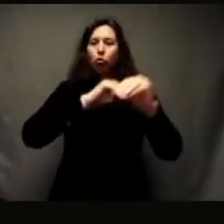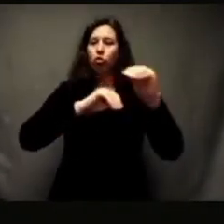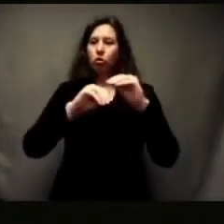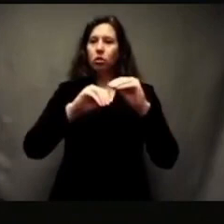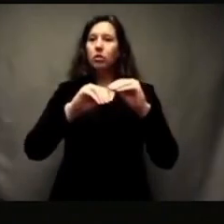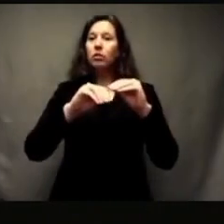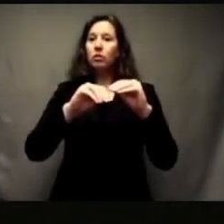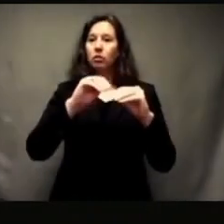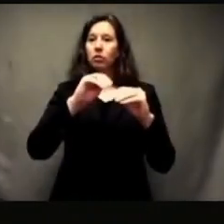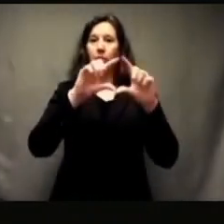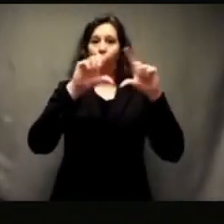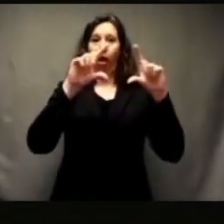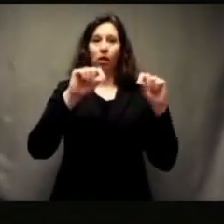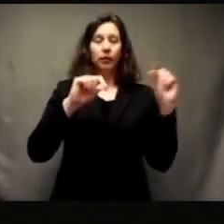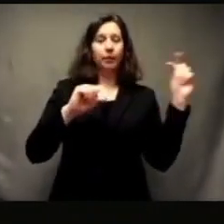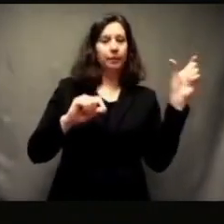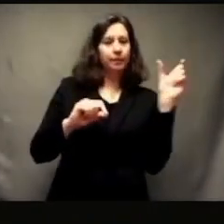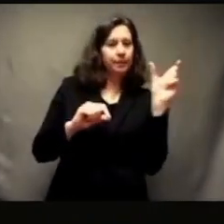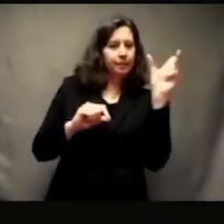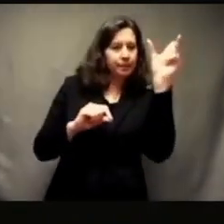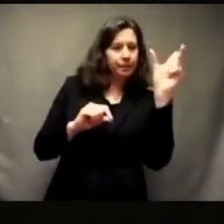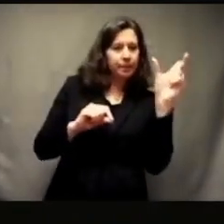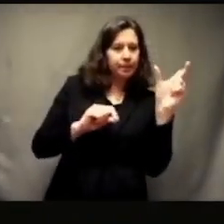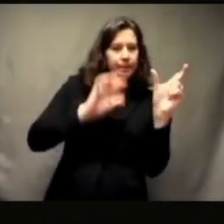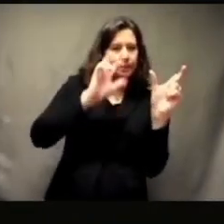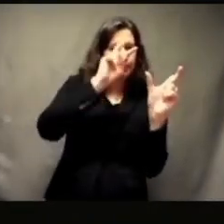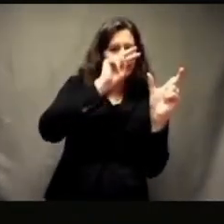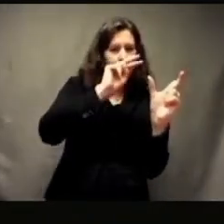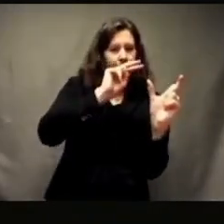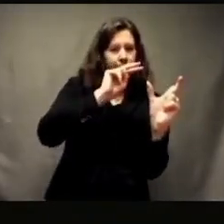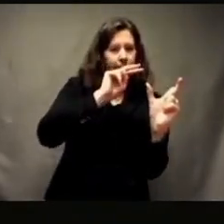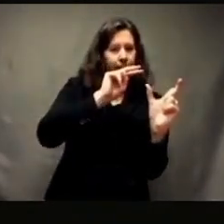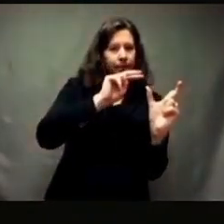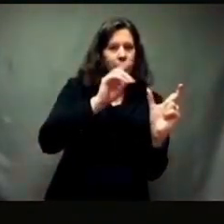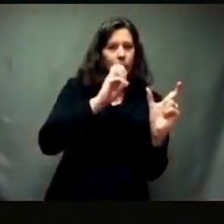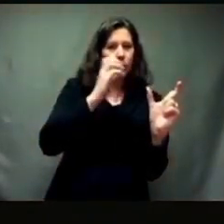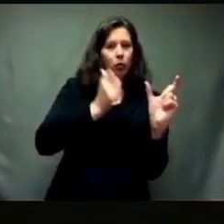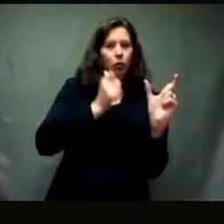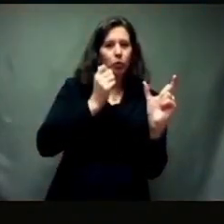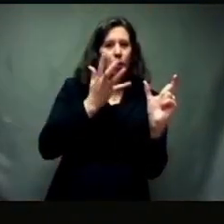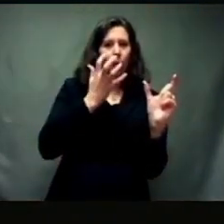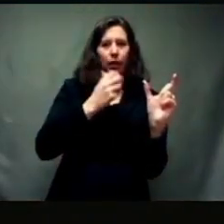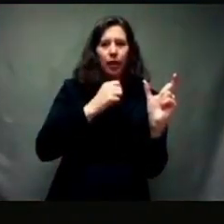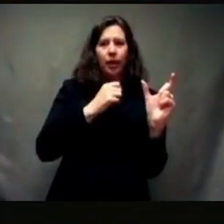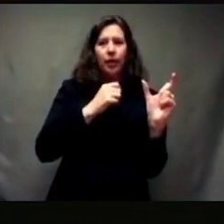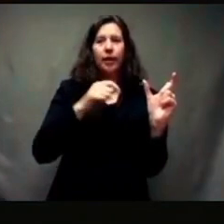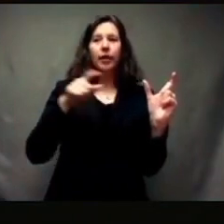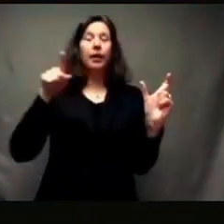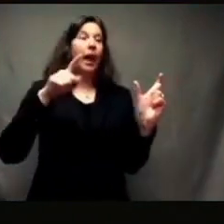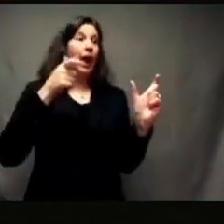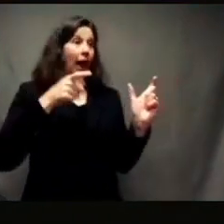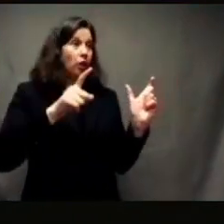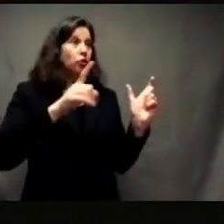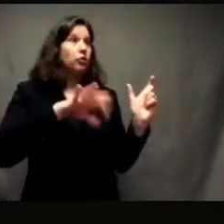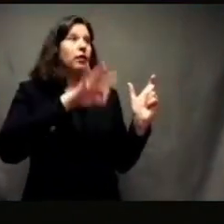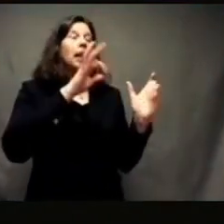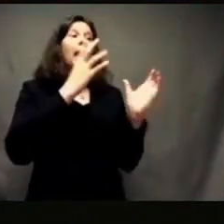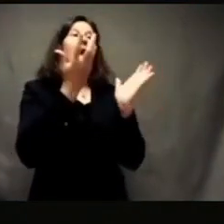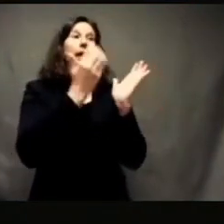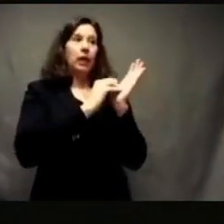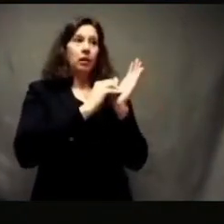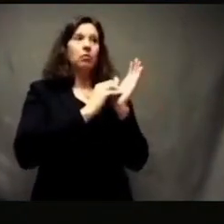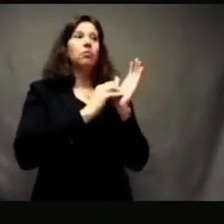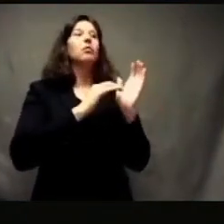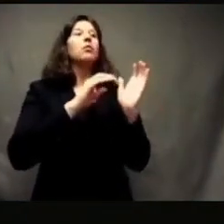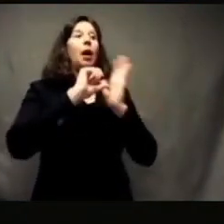And let's see, I'm going to scroll down a little bit. As you find that, I just want to say a few things about